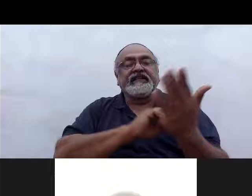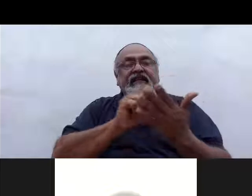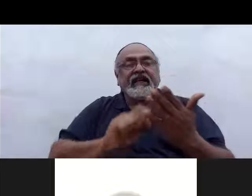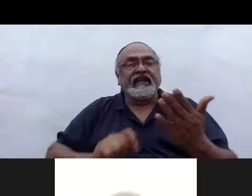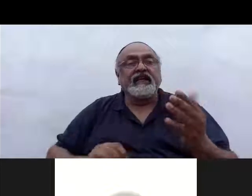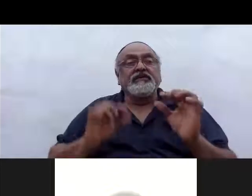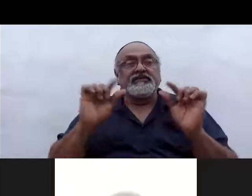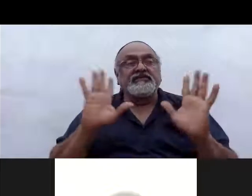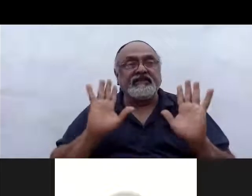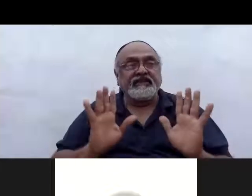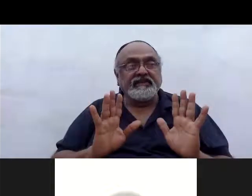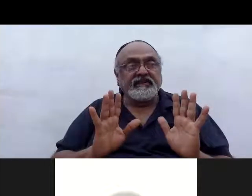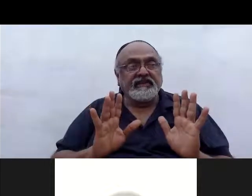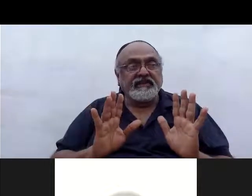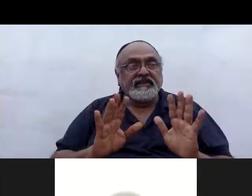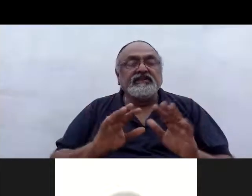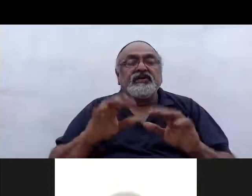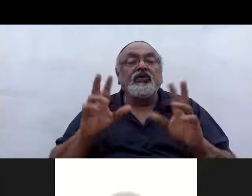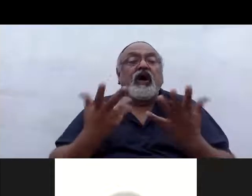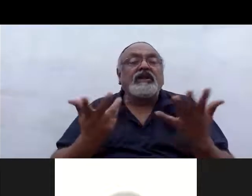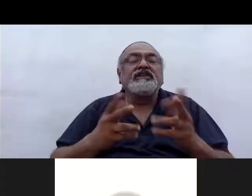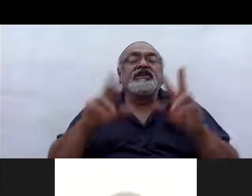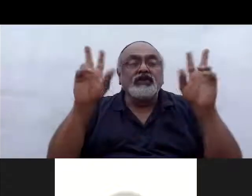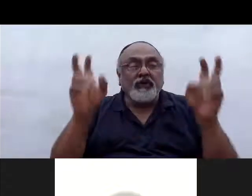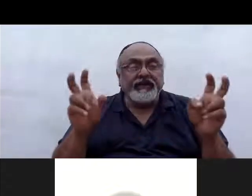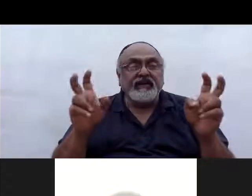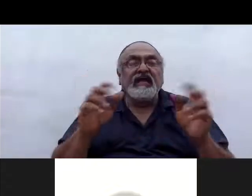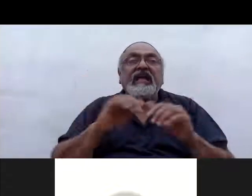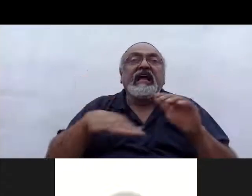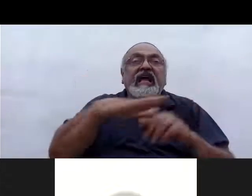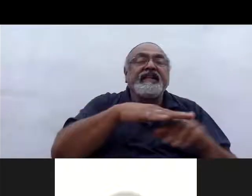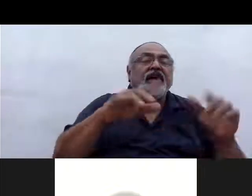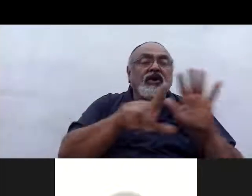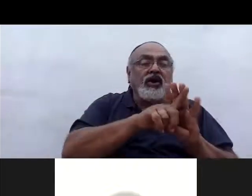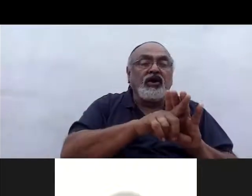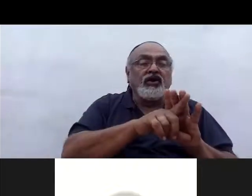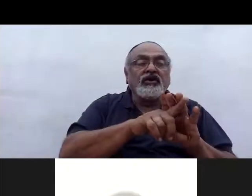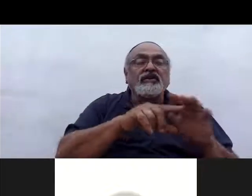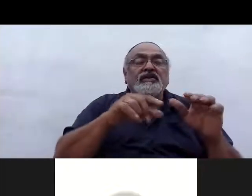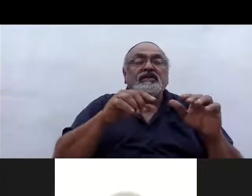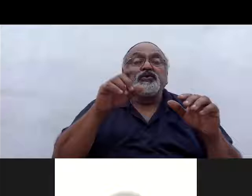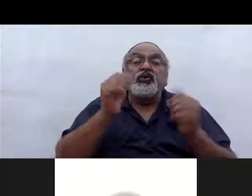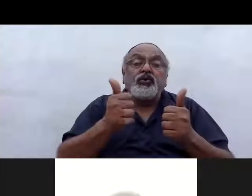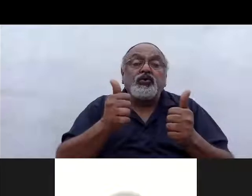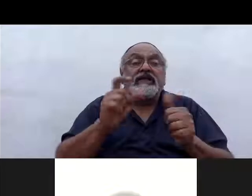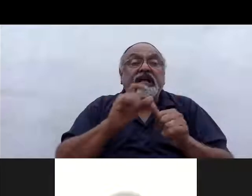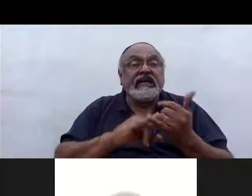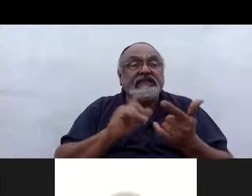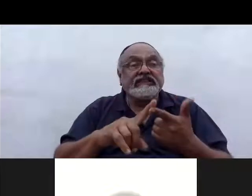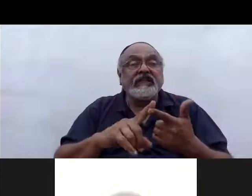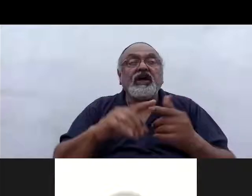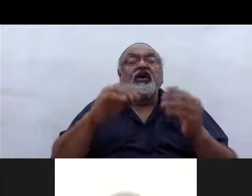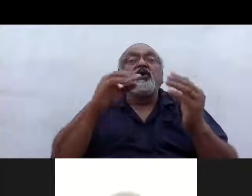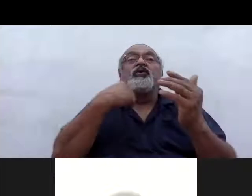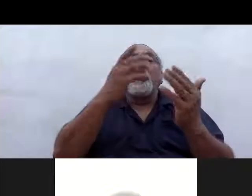which topic or area that you should choose and which will amount to a good case commentary that you